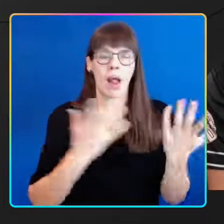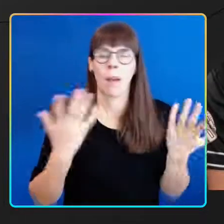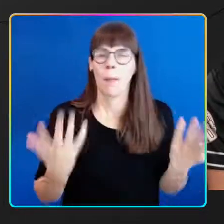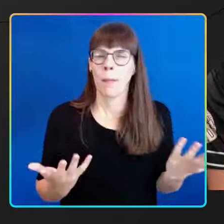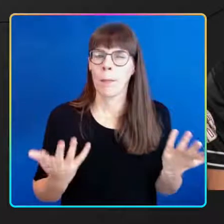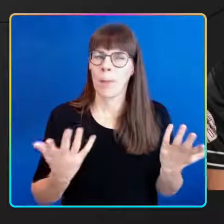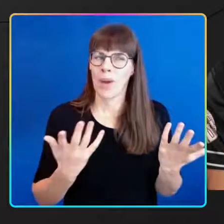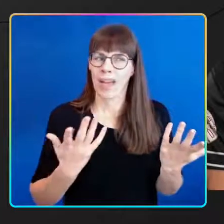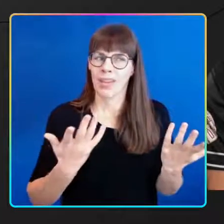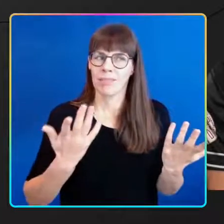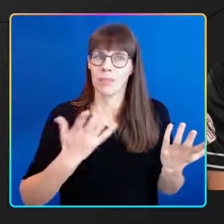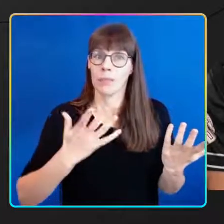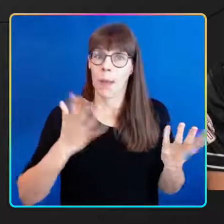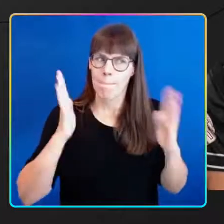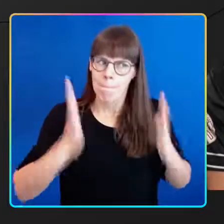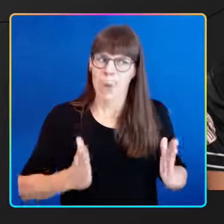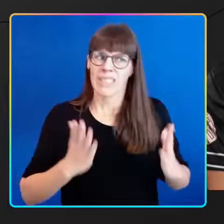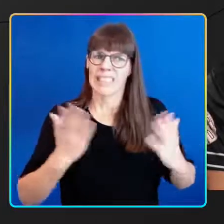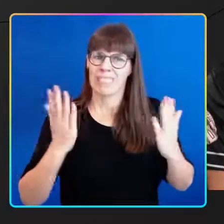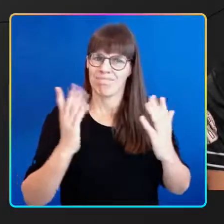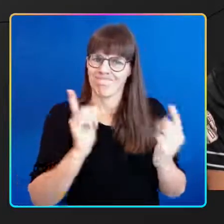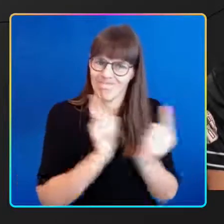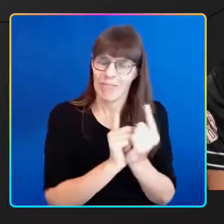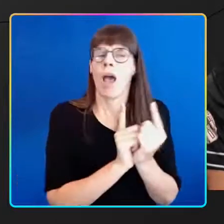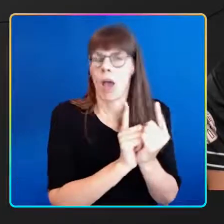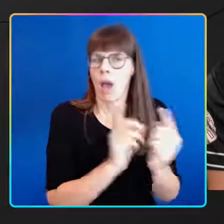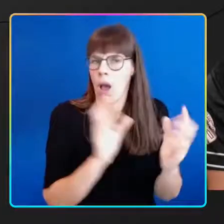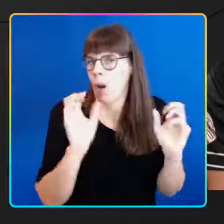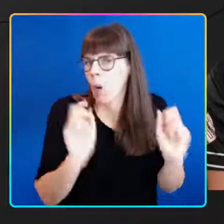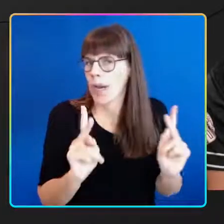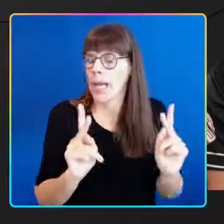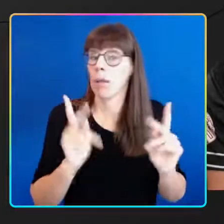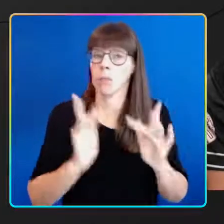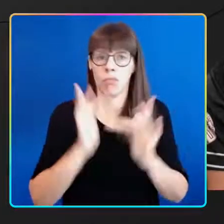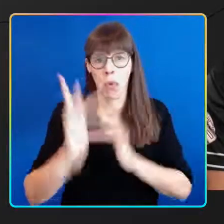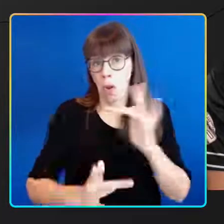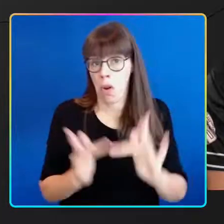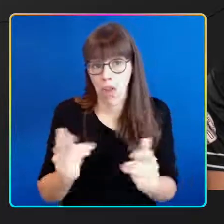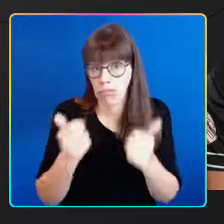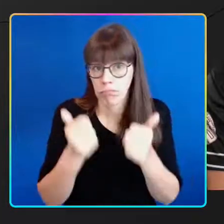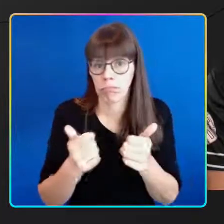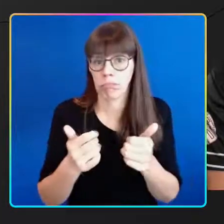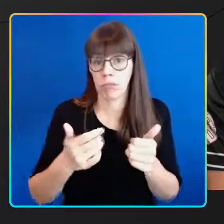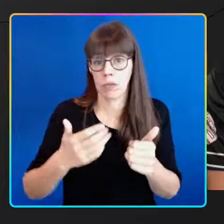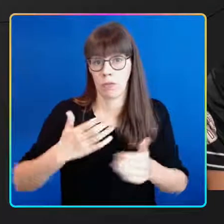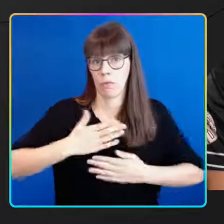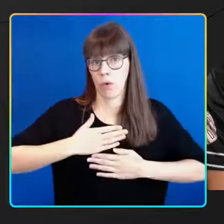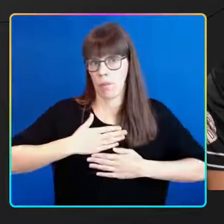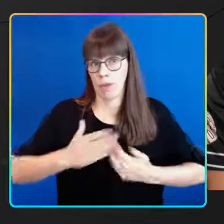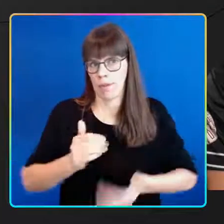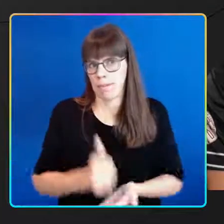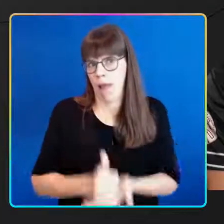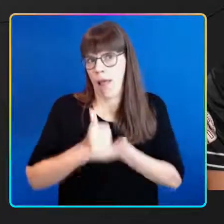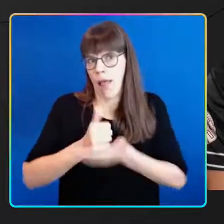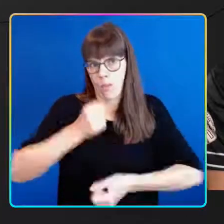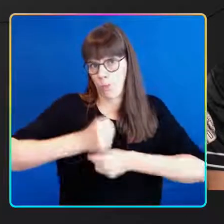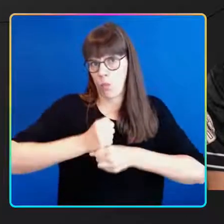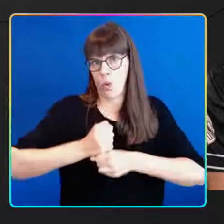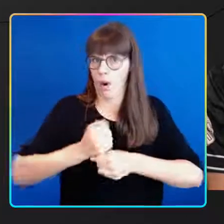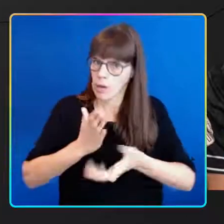it. So I think that it's really, at least in my case, it's helping me a lot. So